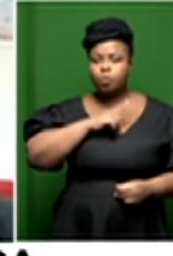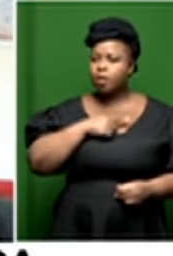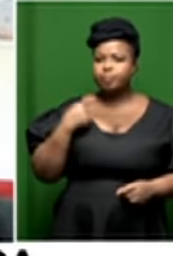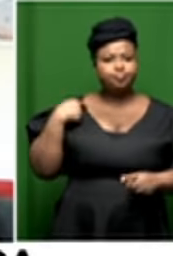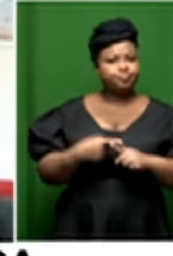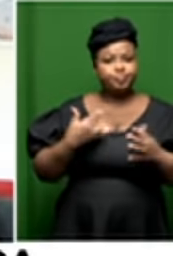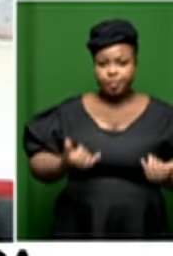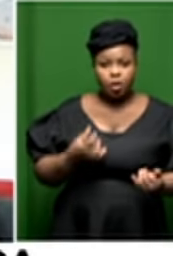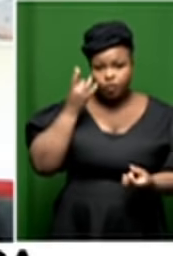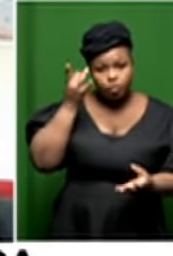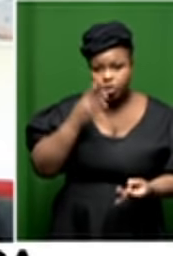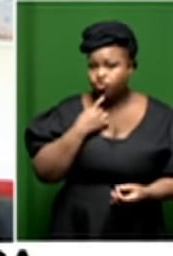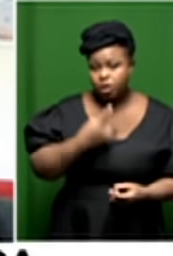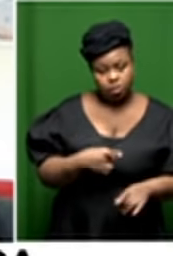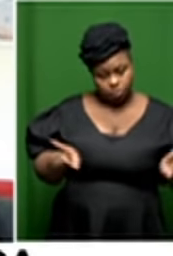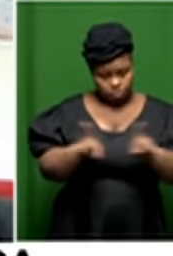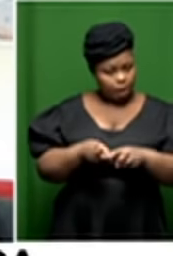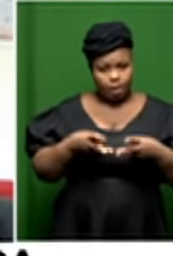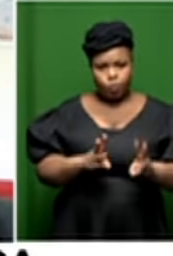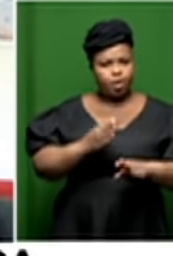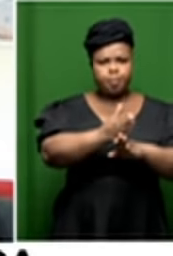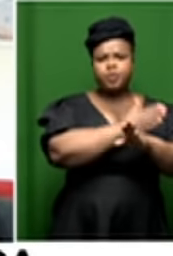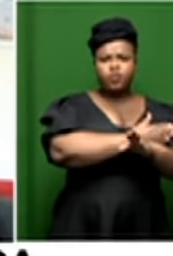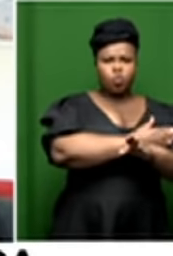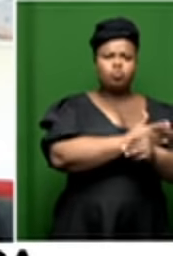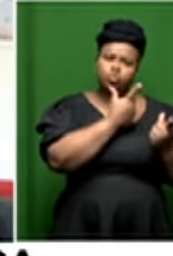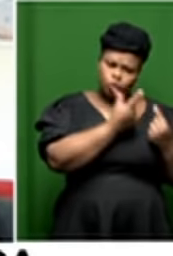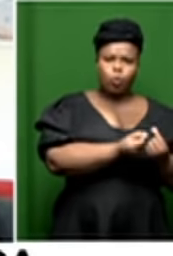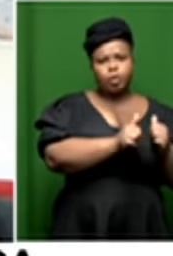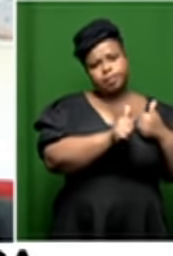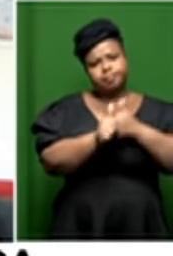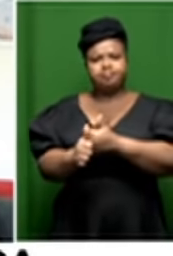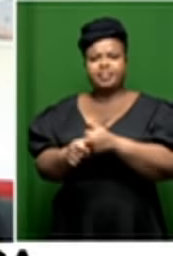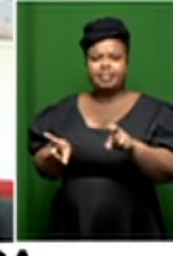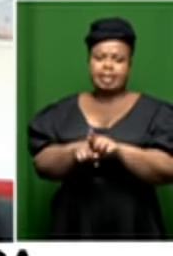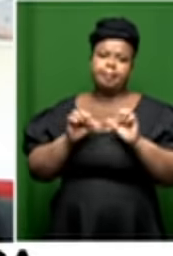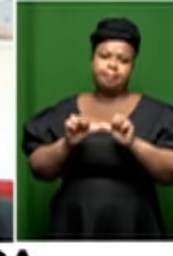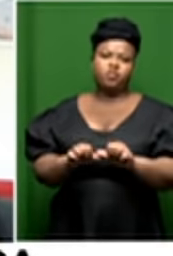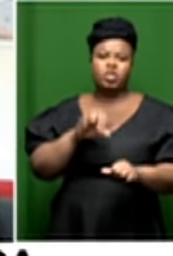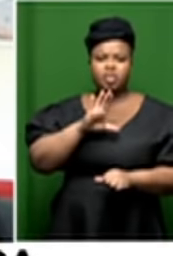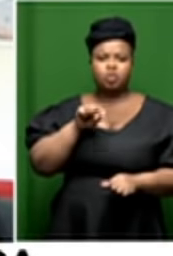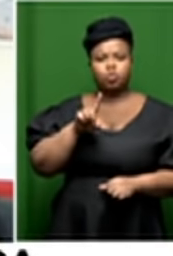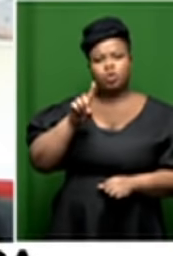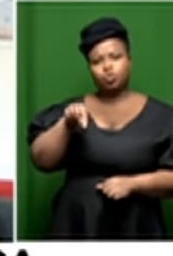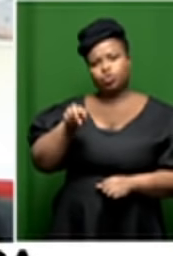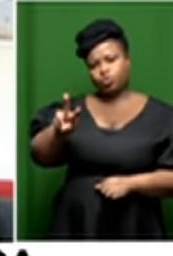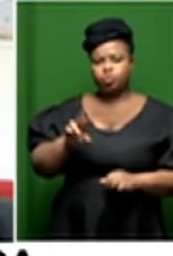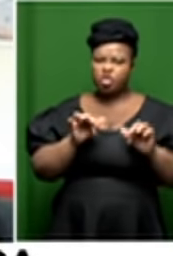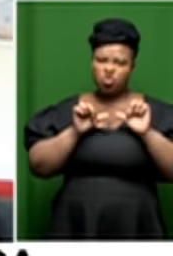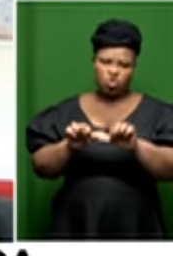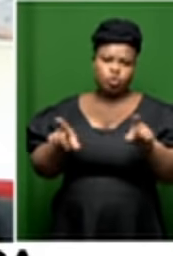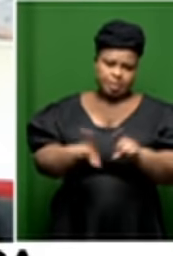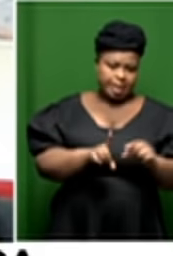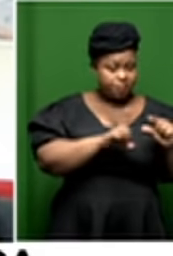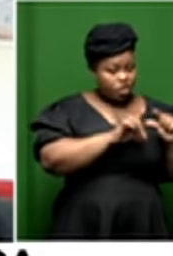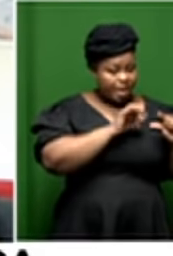far suggests that the same methods that we're using to control the pandemic will work effectively for C.1.2 as they do for